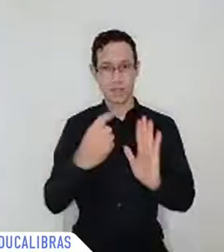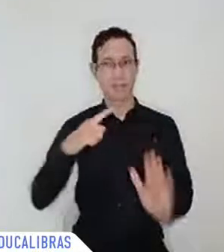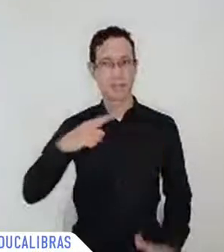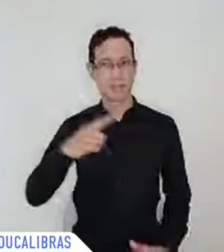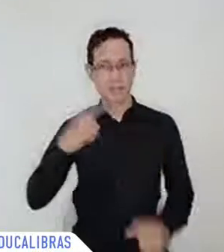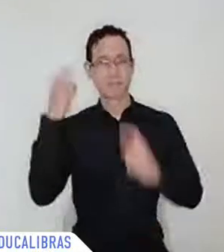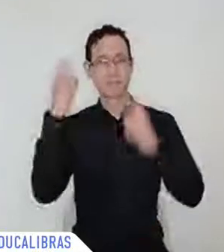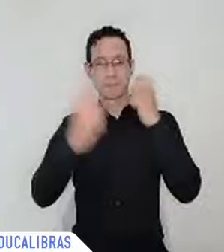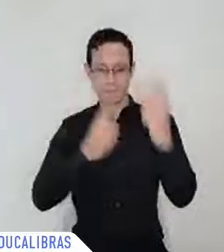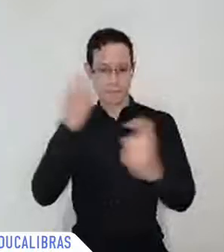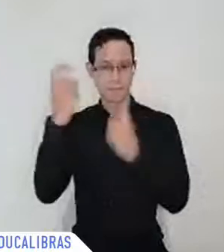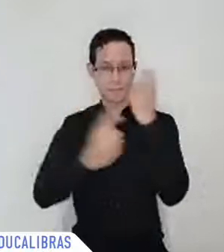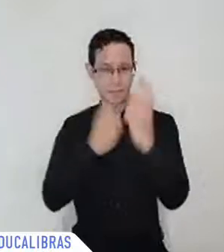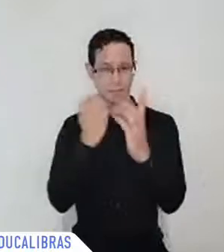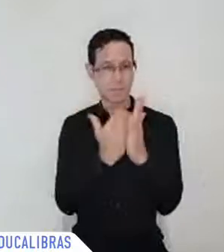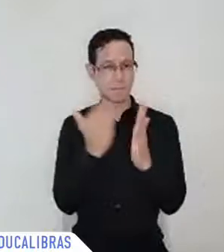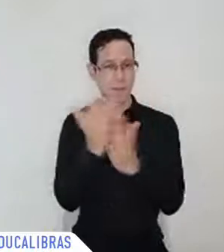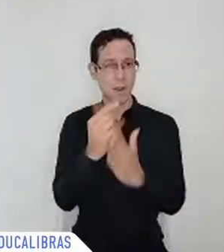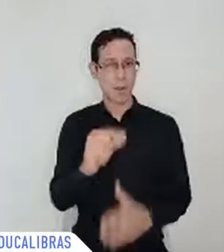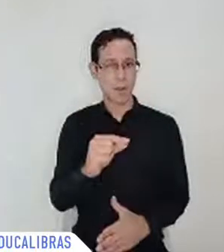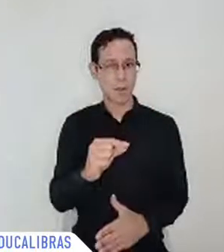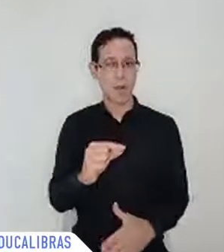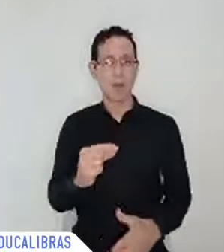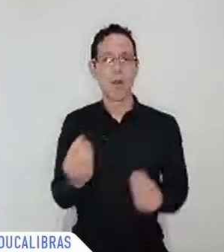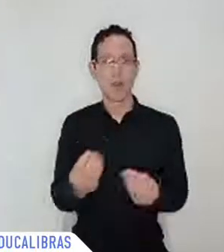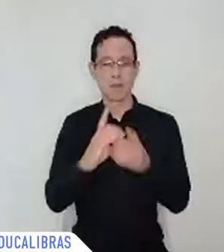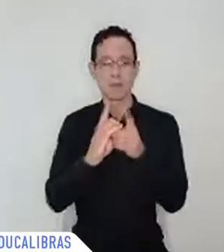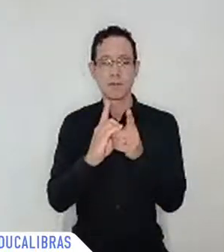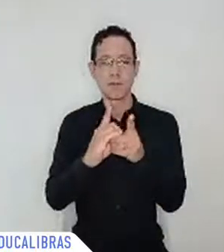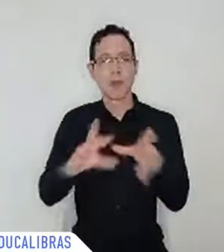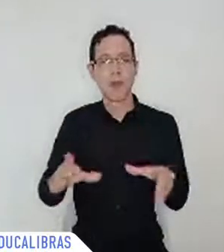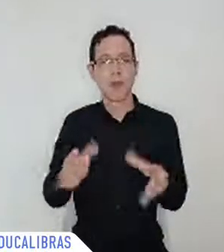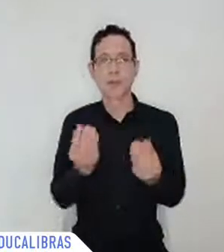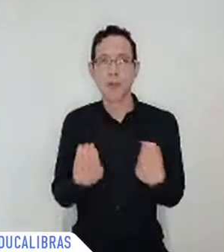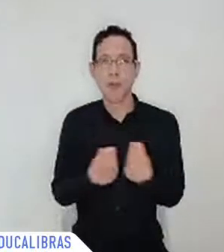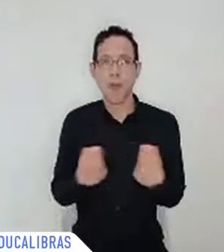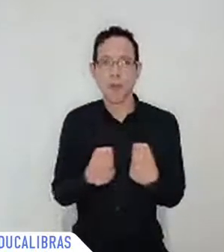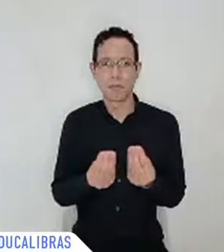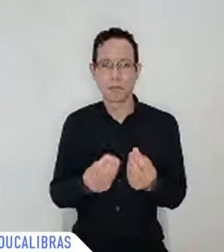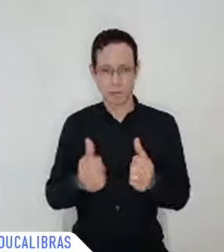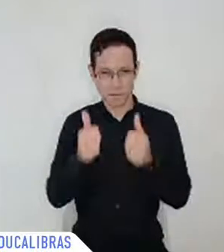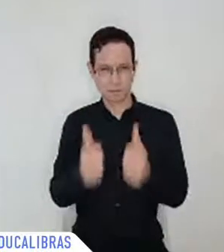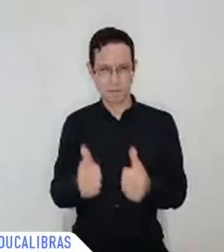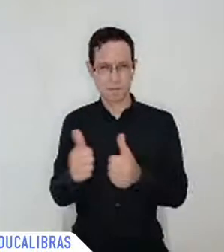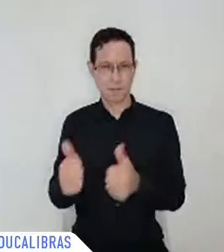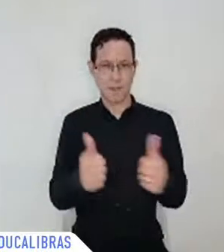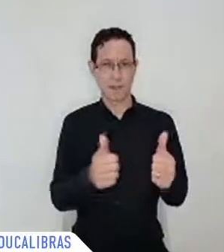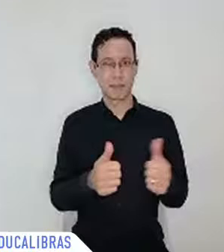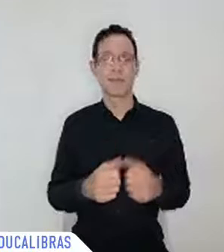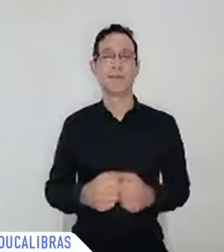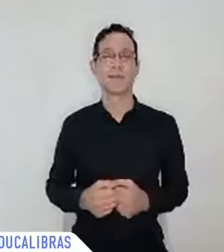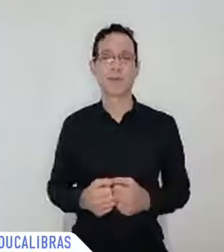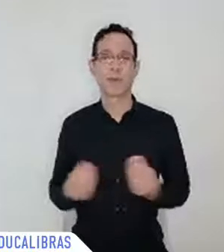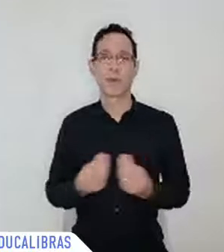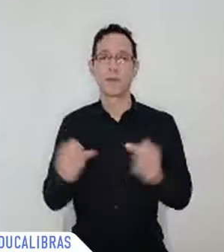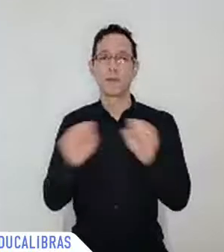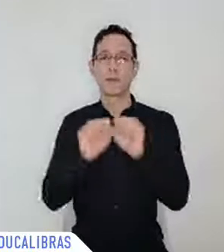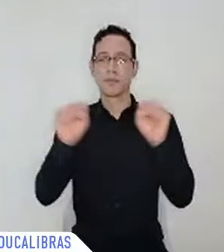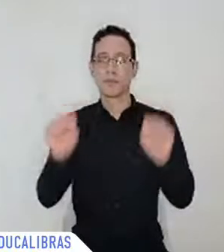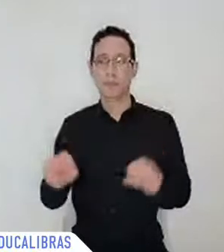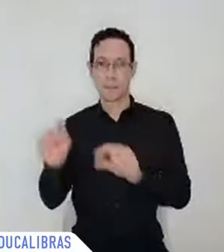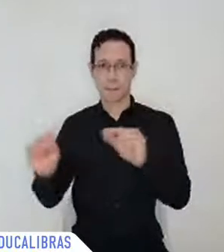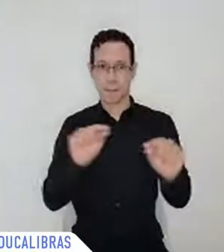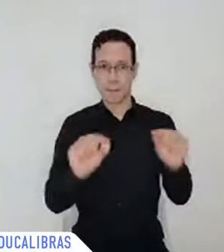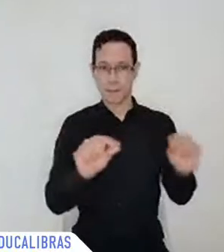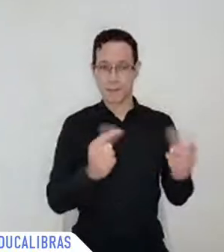One of the strengths of the Bolsonarism have to do is